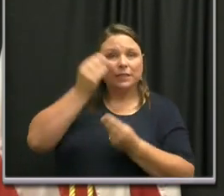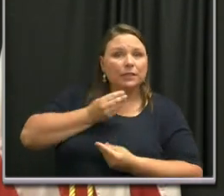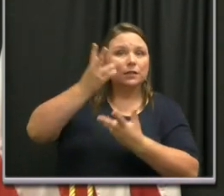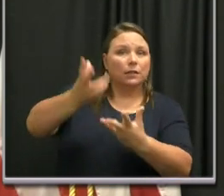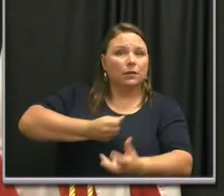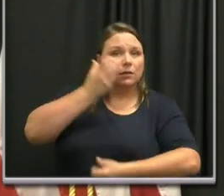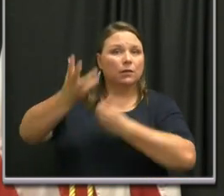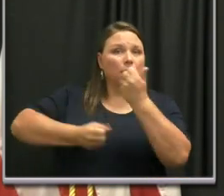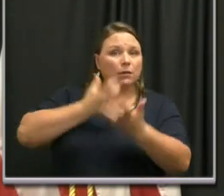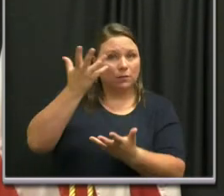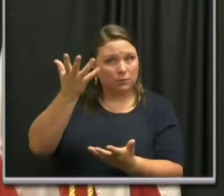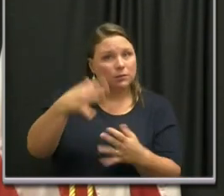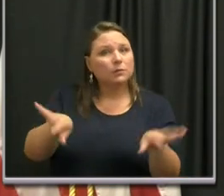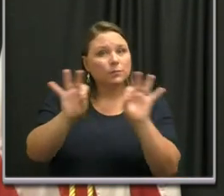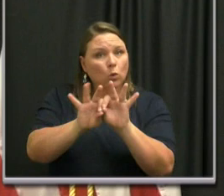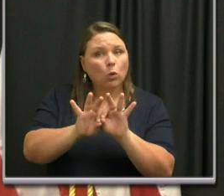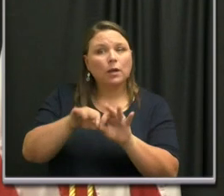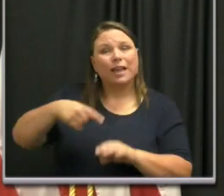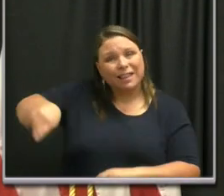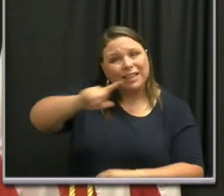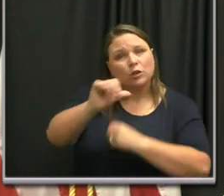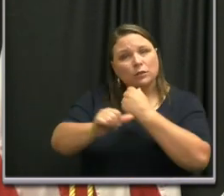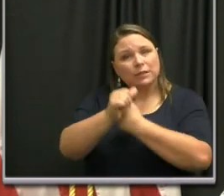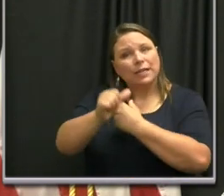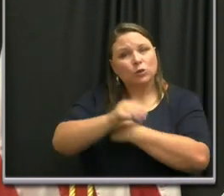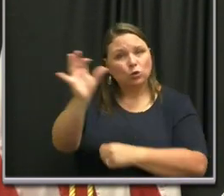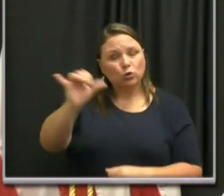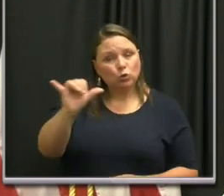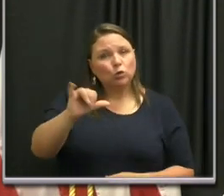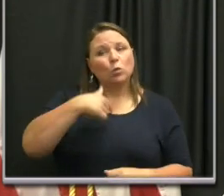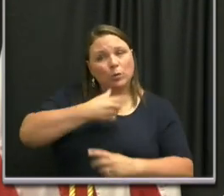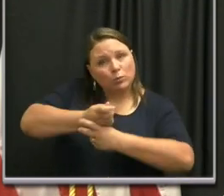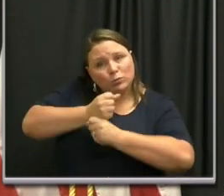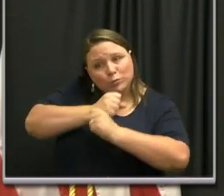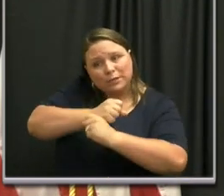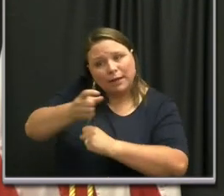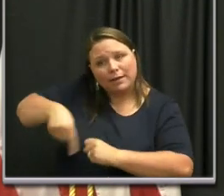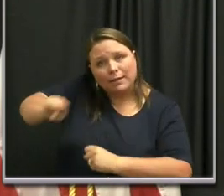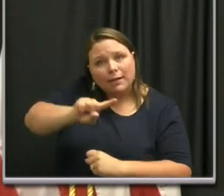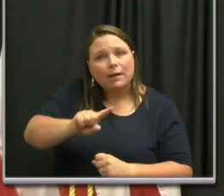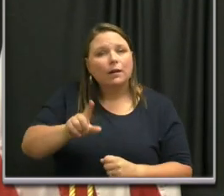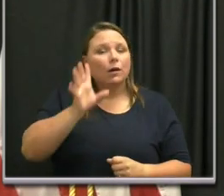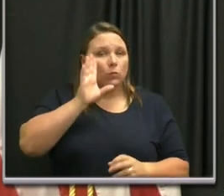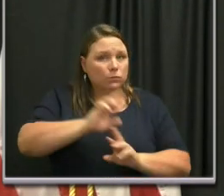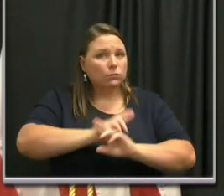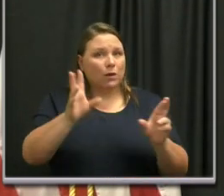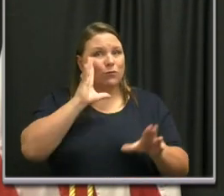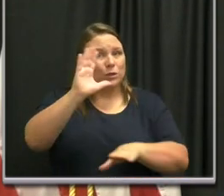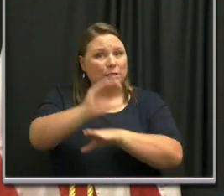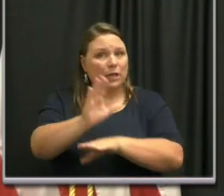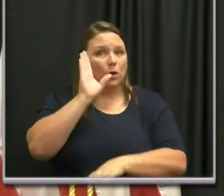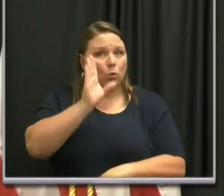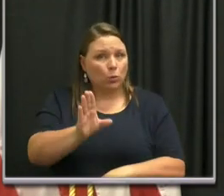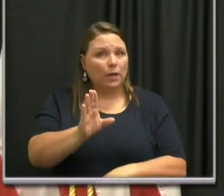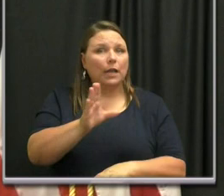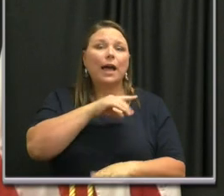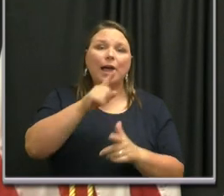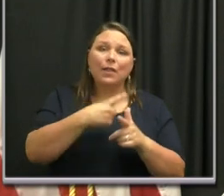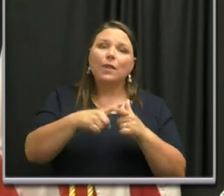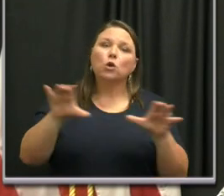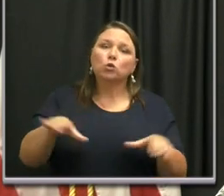ideas. They're in dangerous way also. So we will be prepared for tonight and act